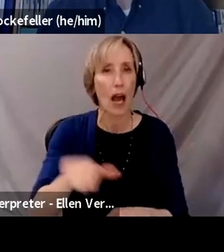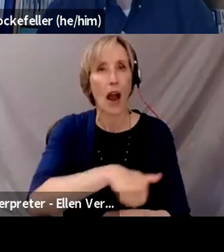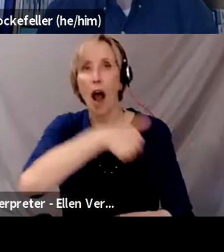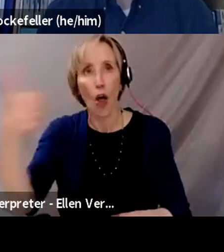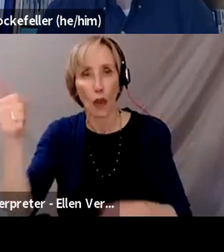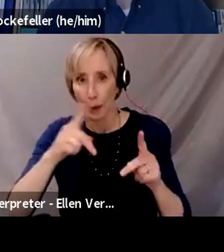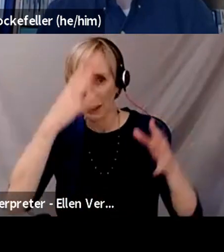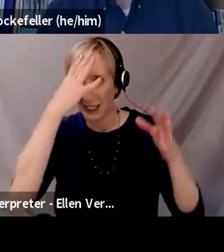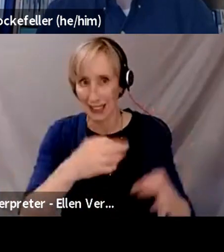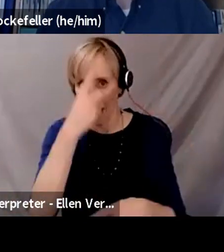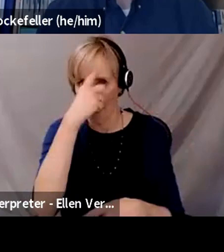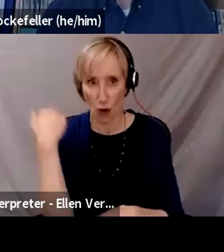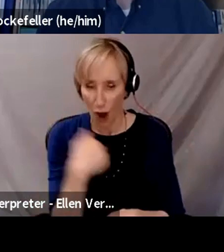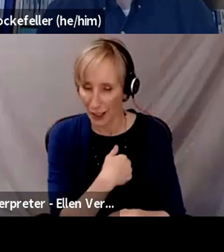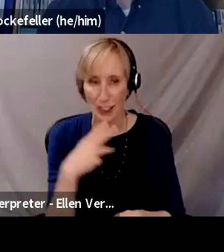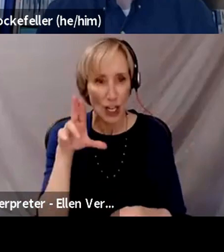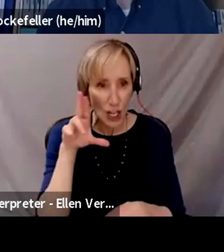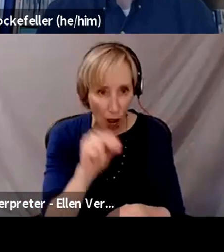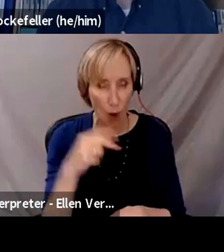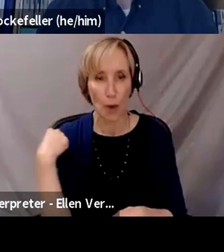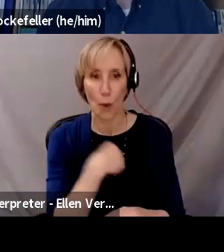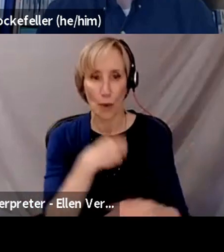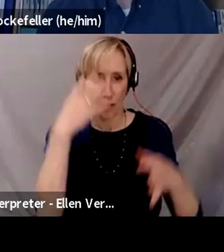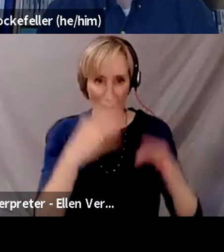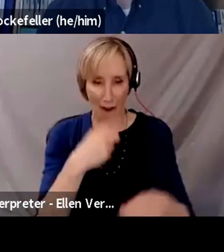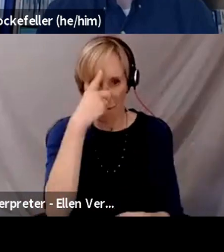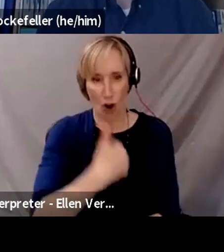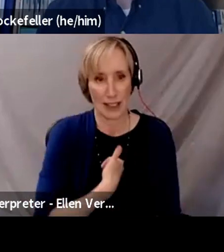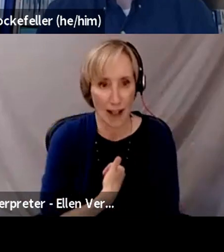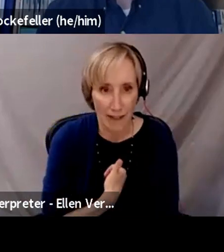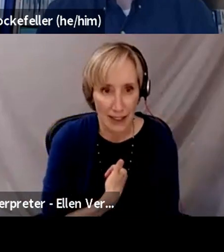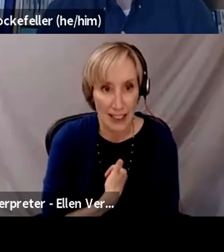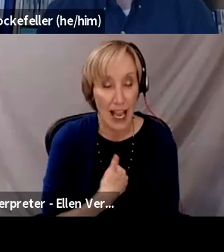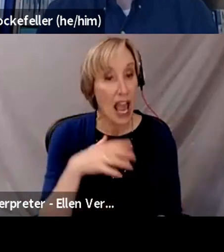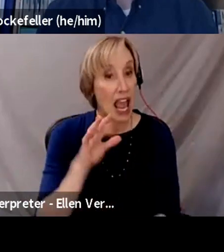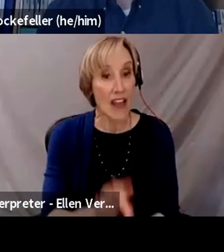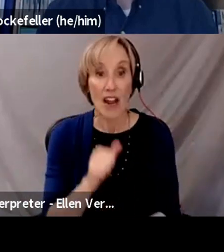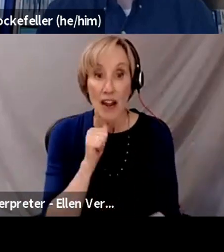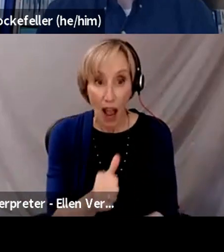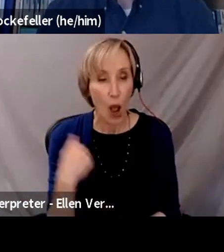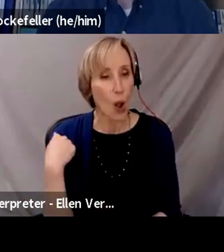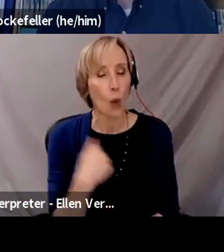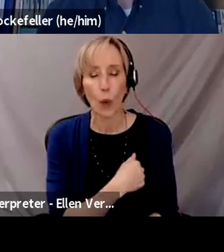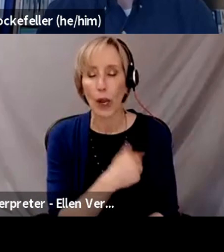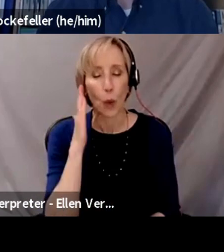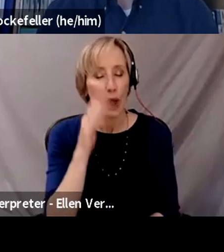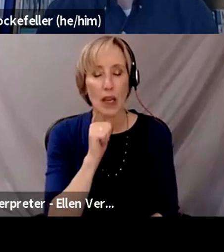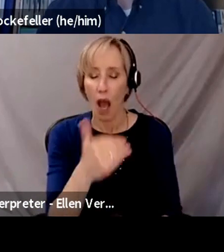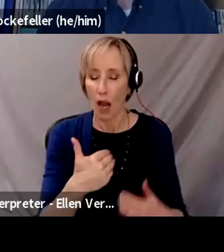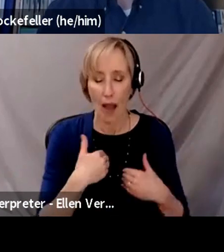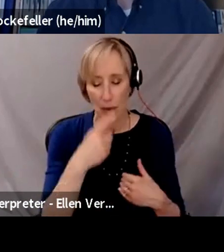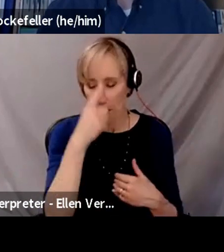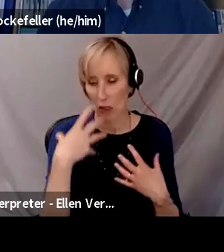decided by queer folks for queer folks. Otherwise, it will never be accessible. We will never have mental health for